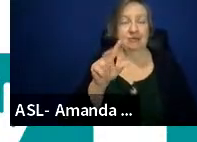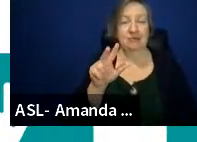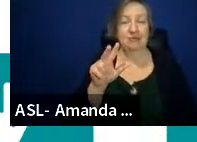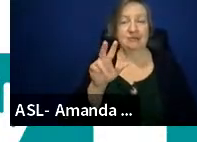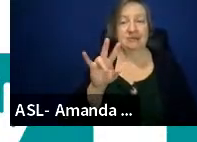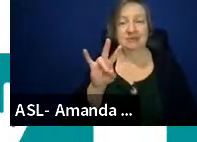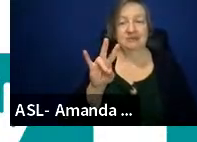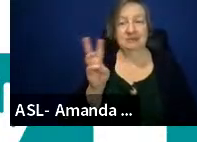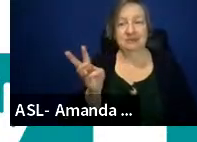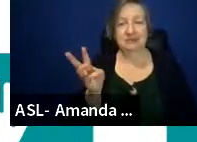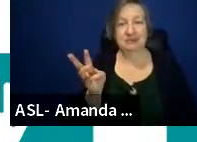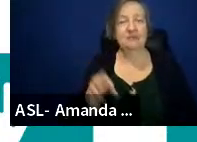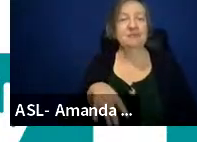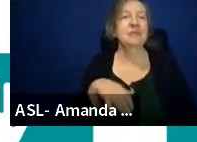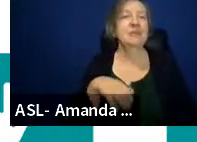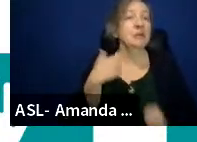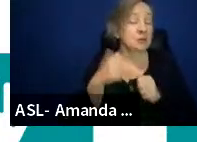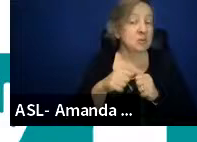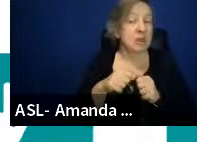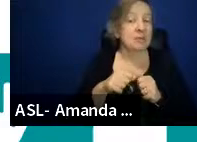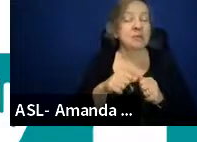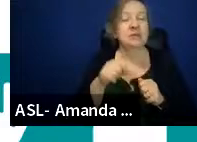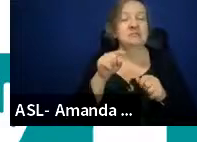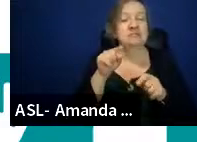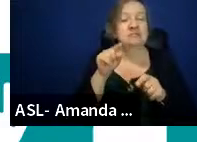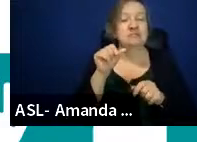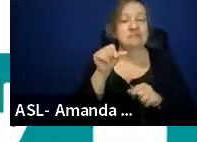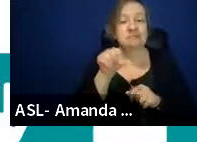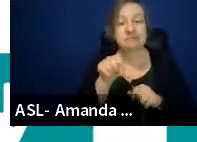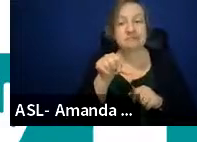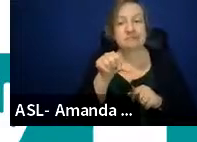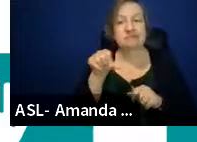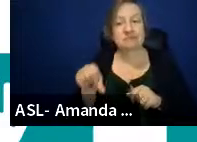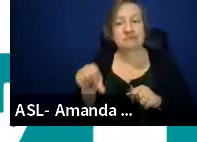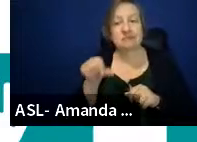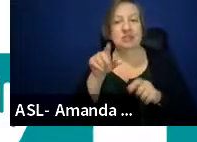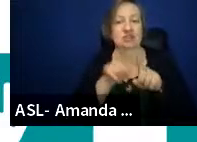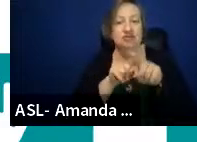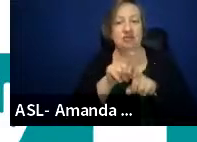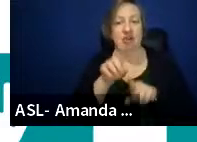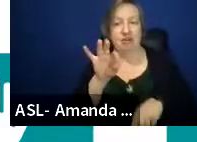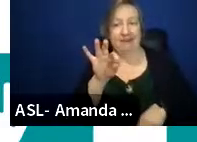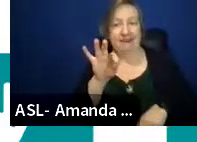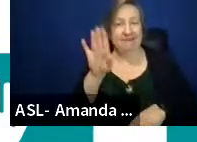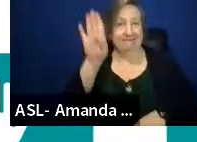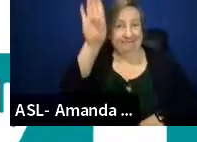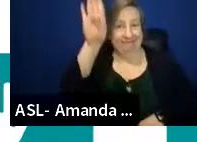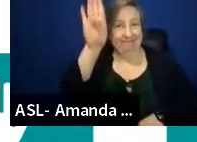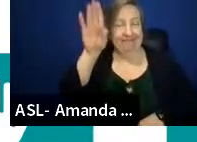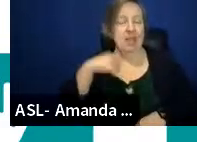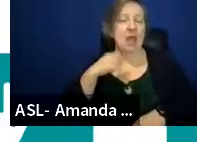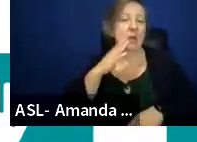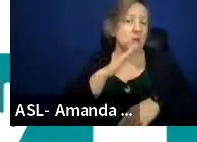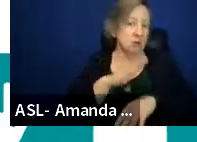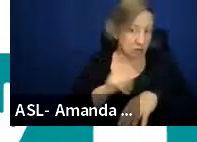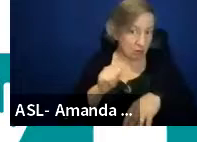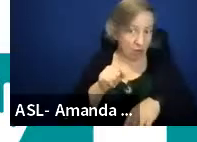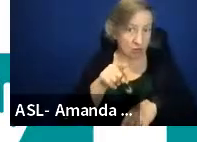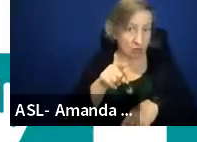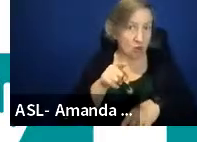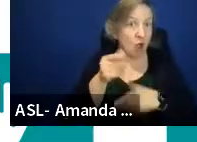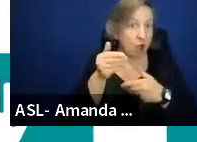701376. Please remember to dial *9 to raise your hand. I'll call on participants to provide a